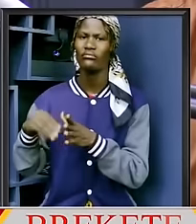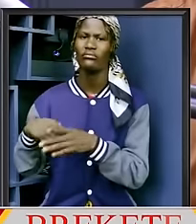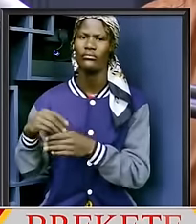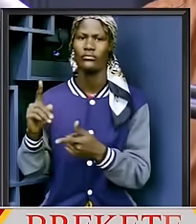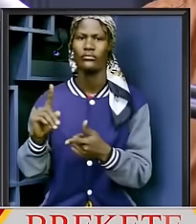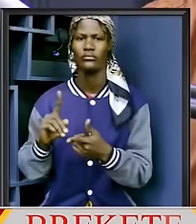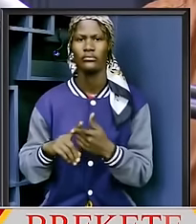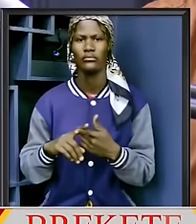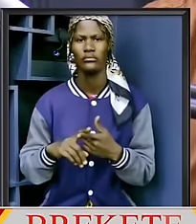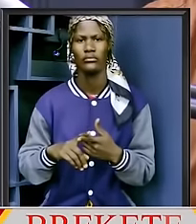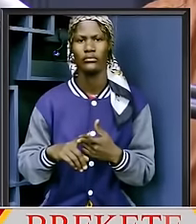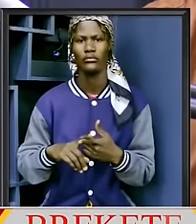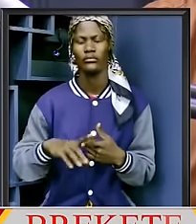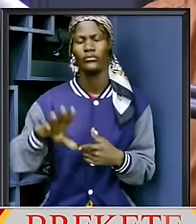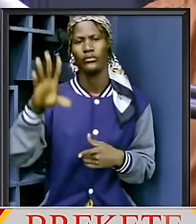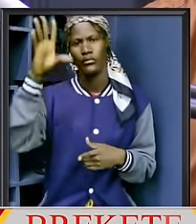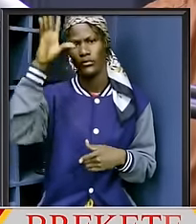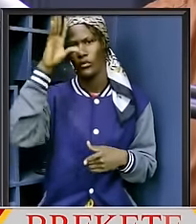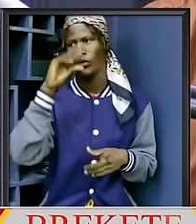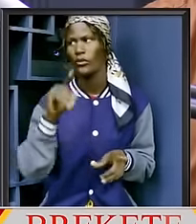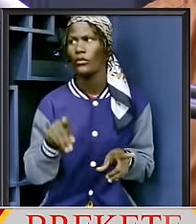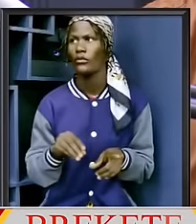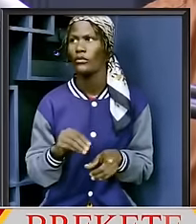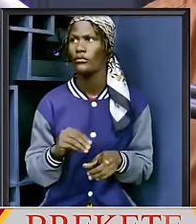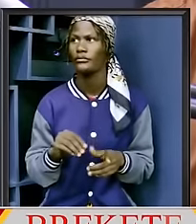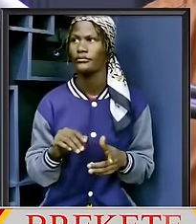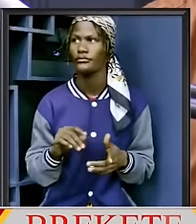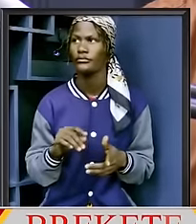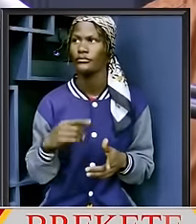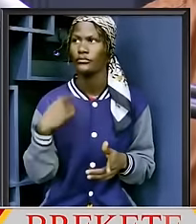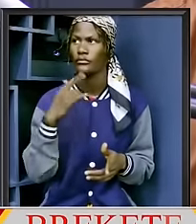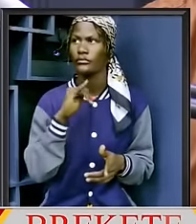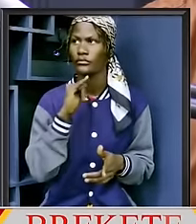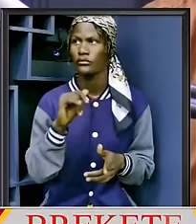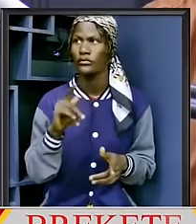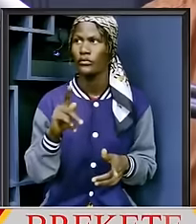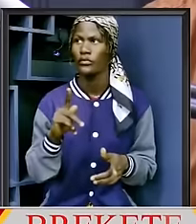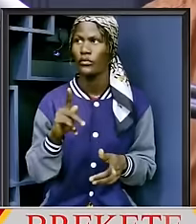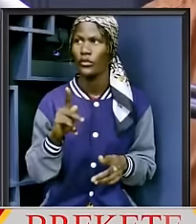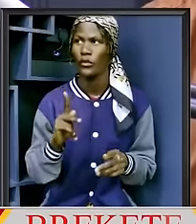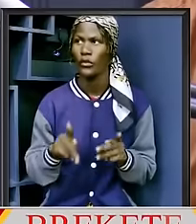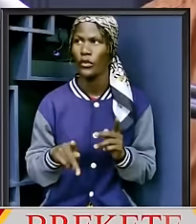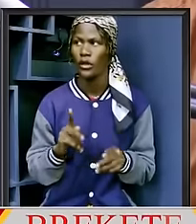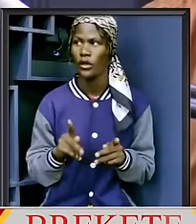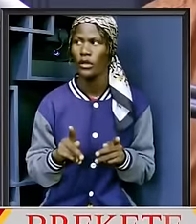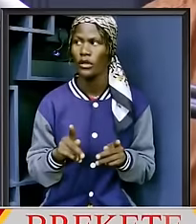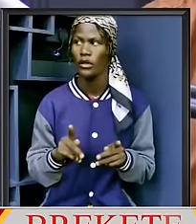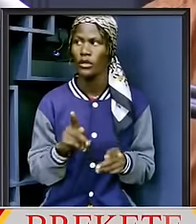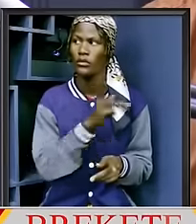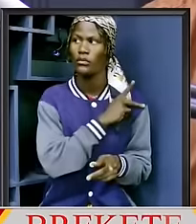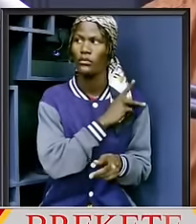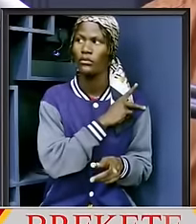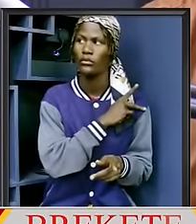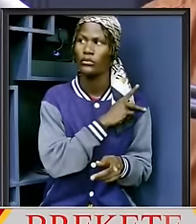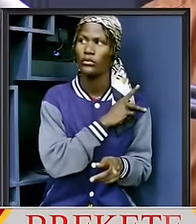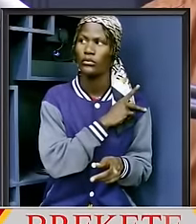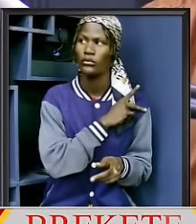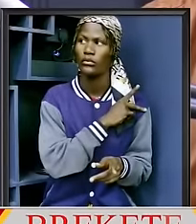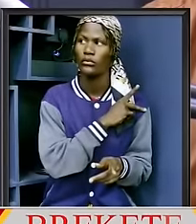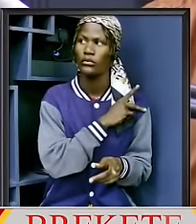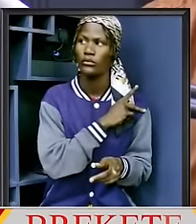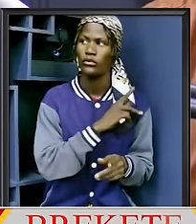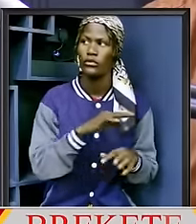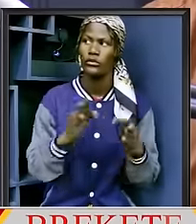to a woman who is also a police officer that she should get in touch with the